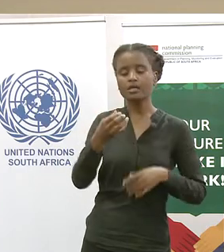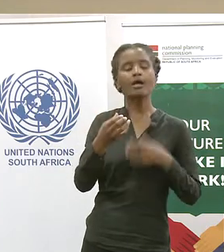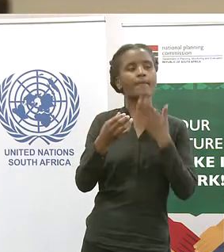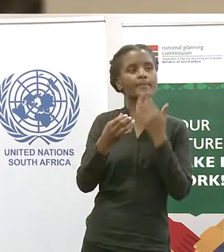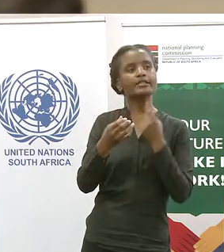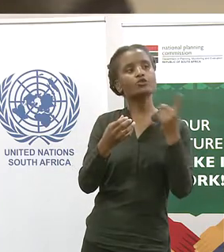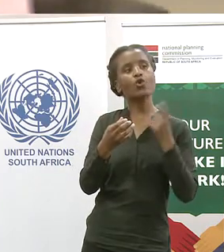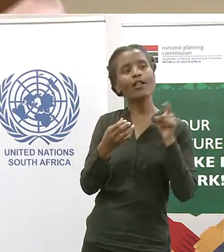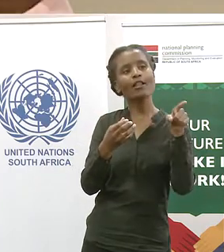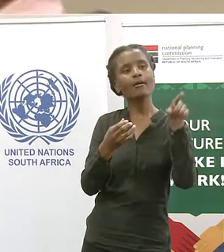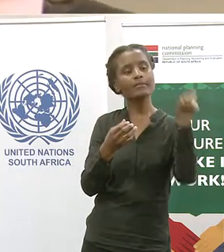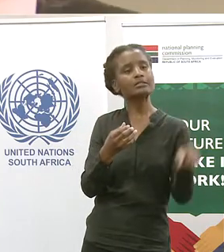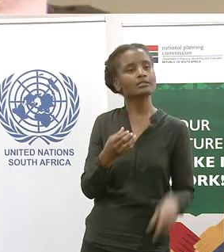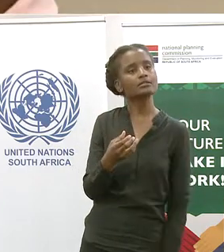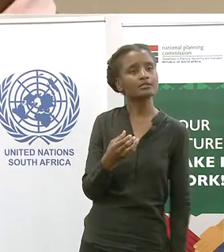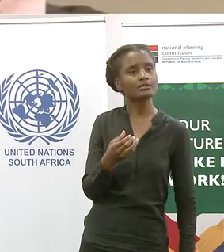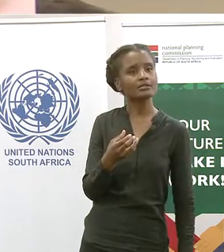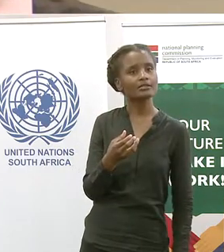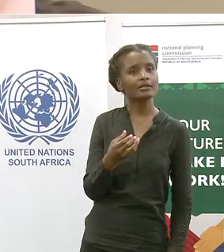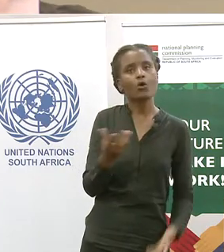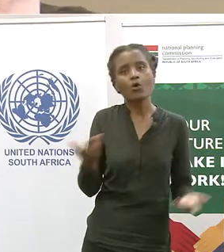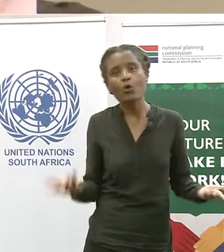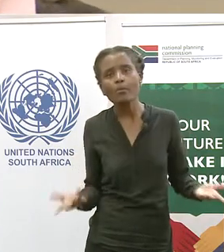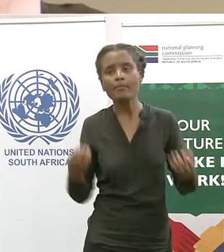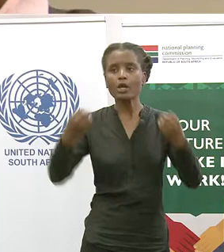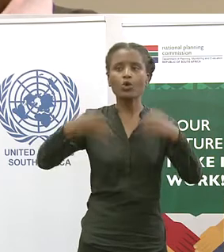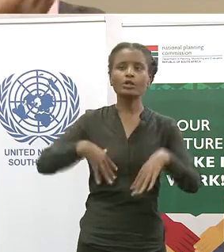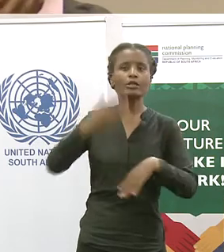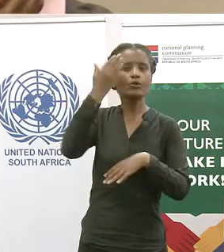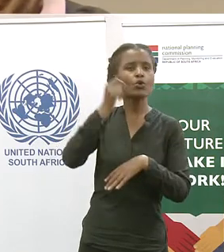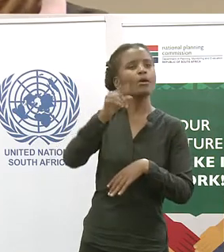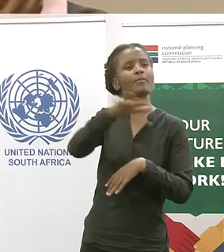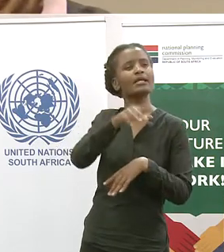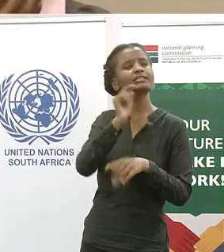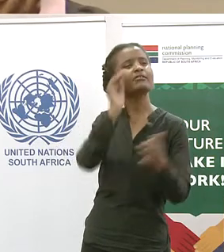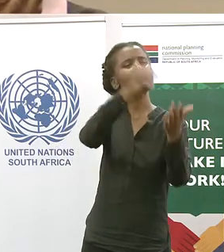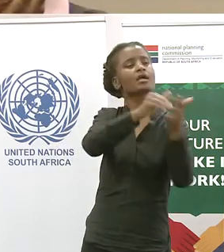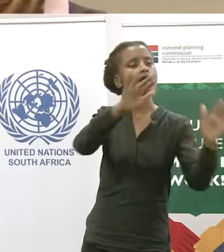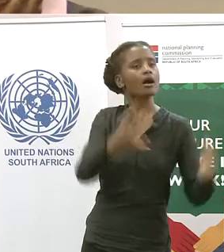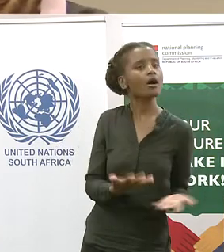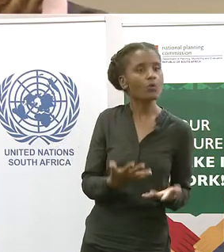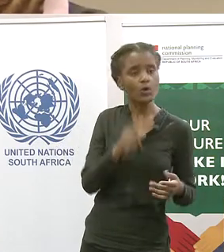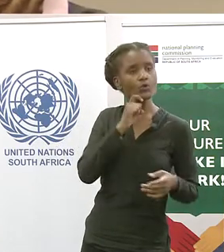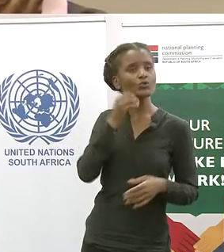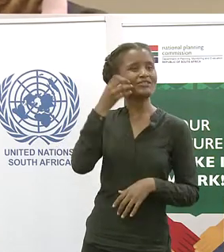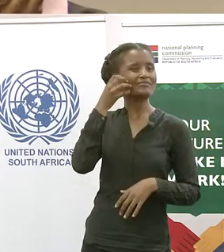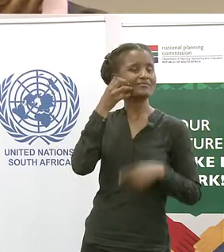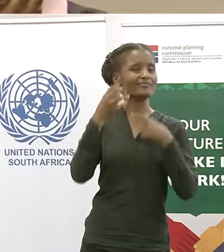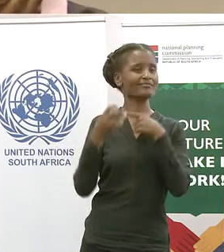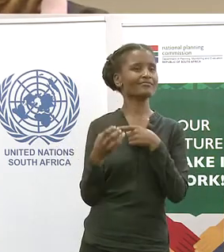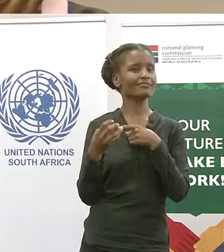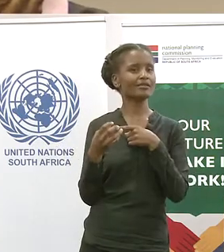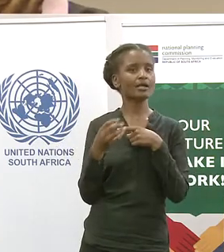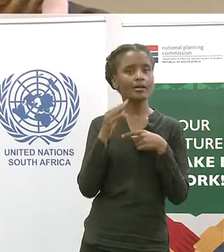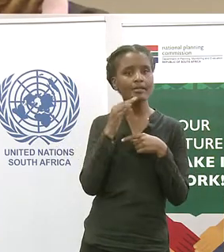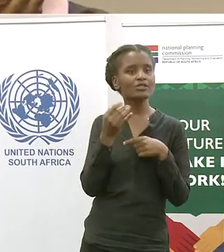that device for assistance. So clearly, disability is being leveraged as a side of innovation. It's